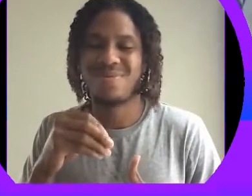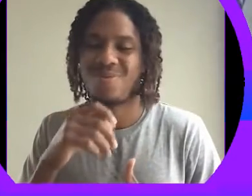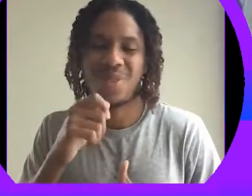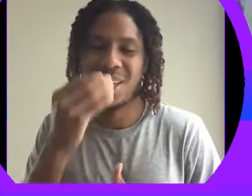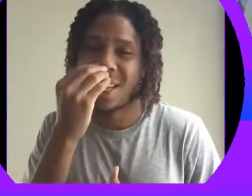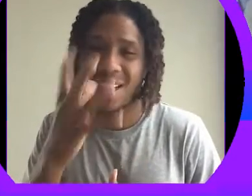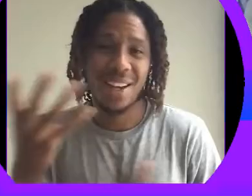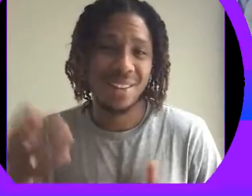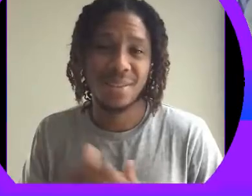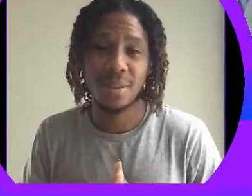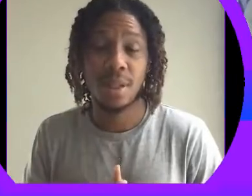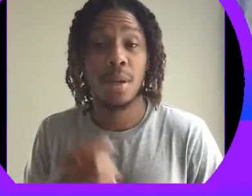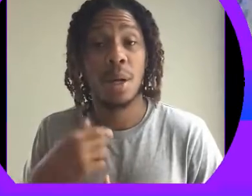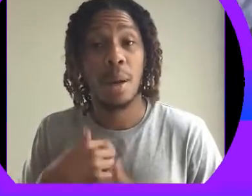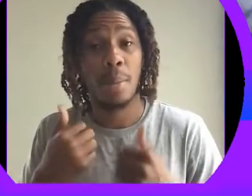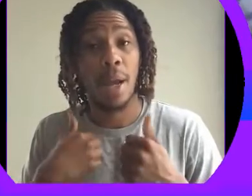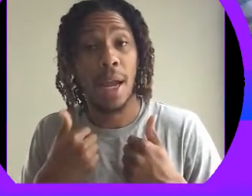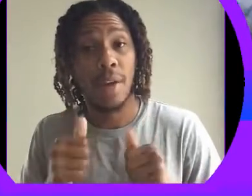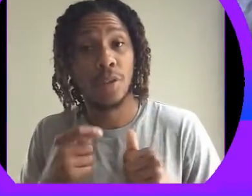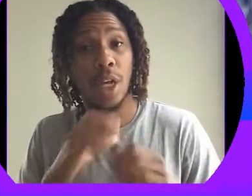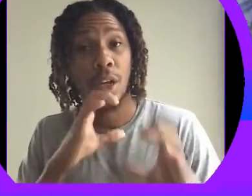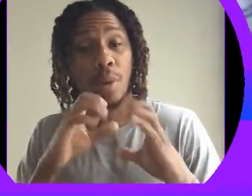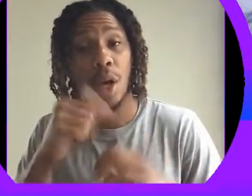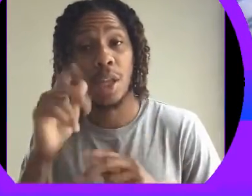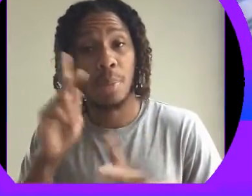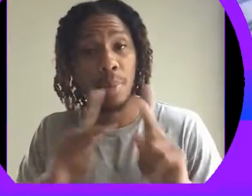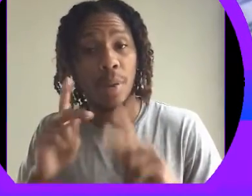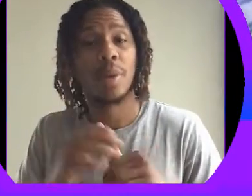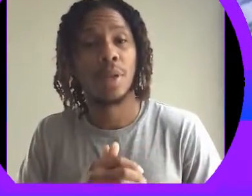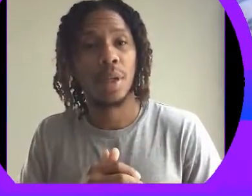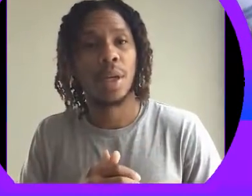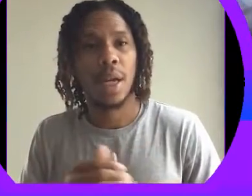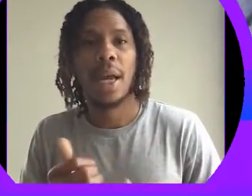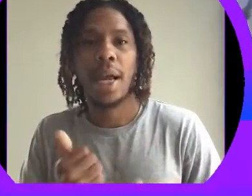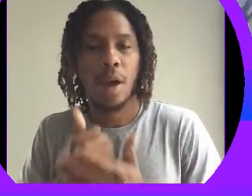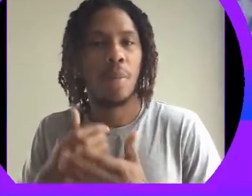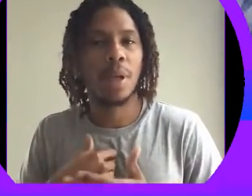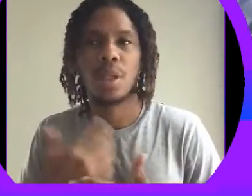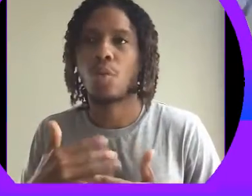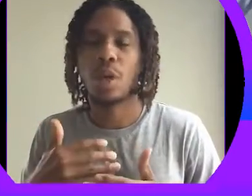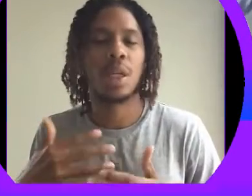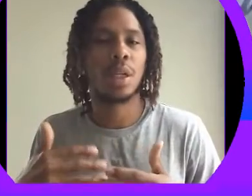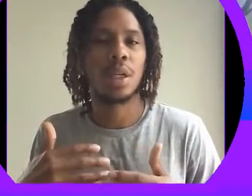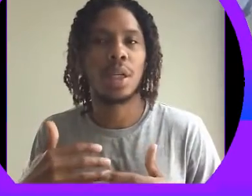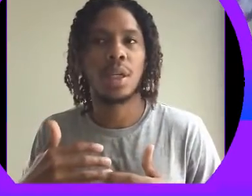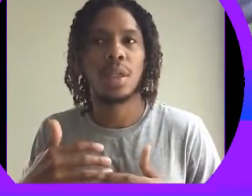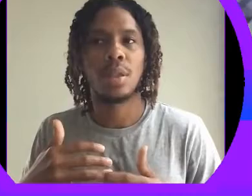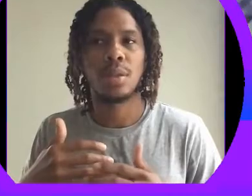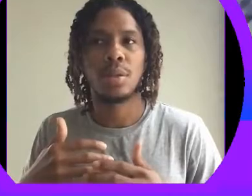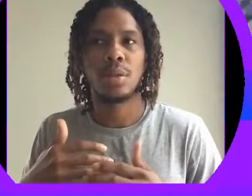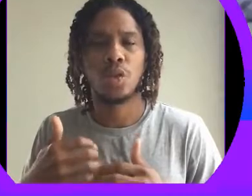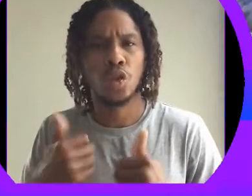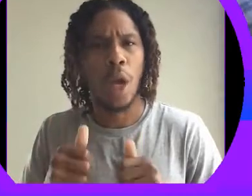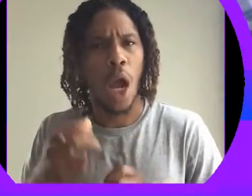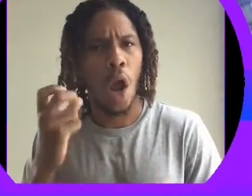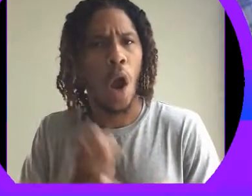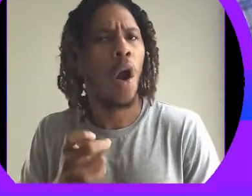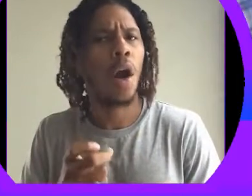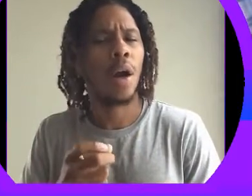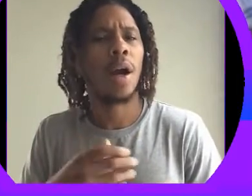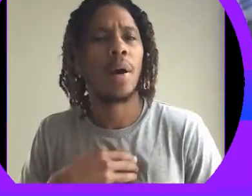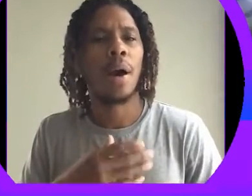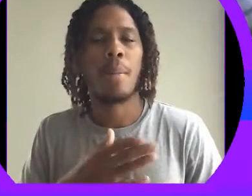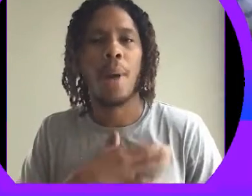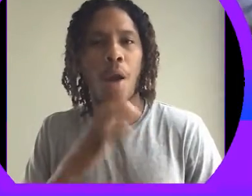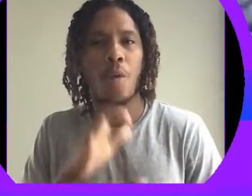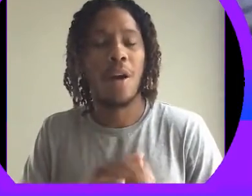But in my effort to learn to communicate with other people, it's learning me to really dive deep. Like, for example, with my wife, when I